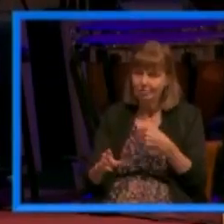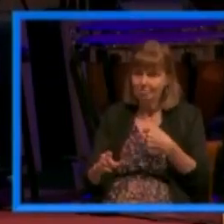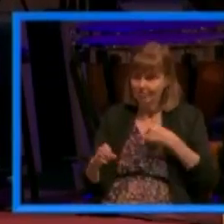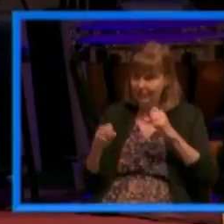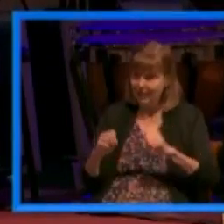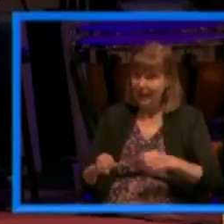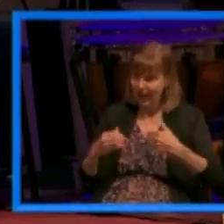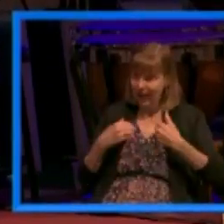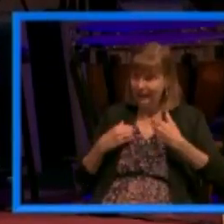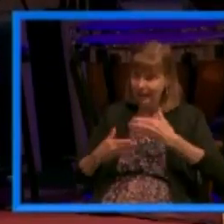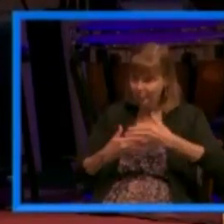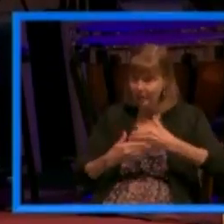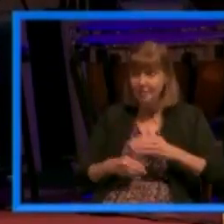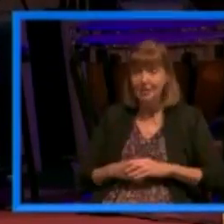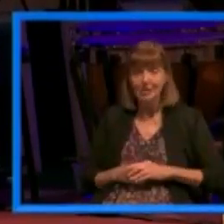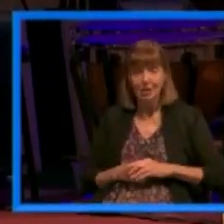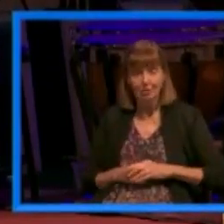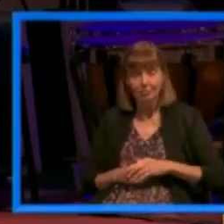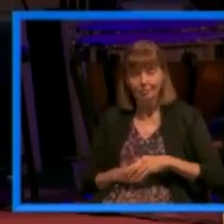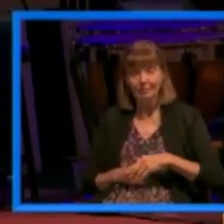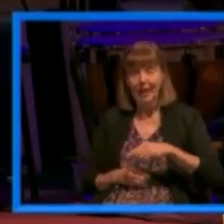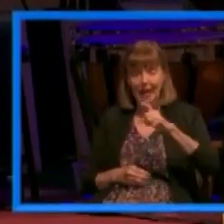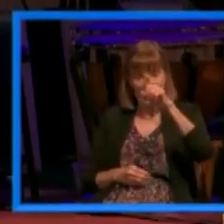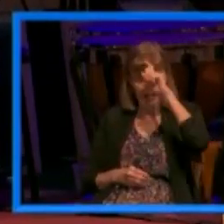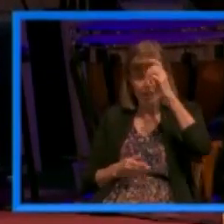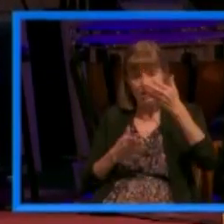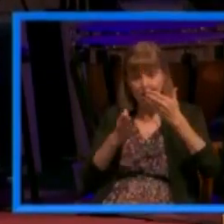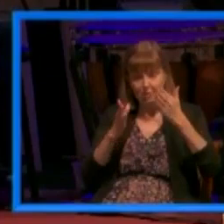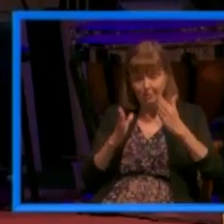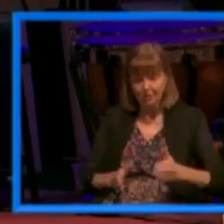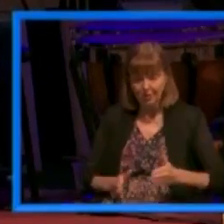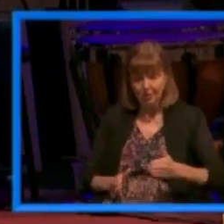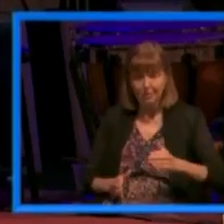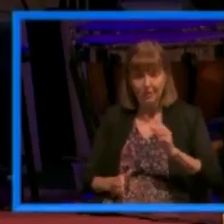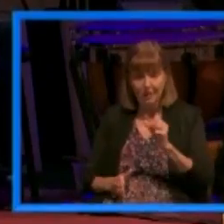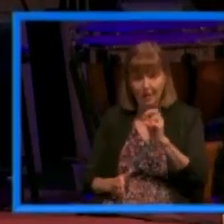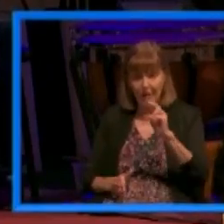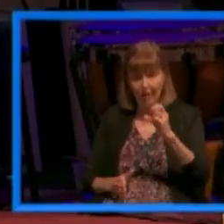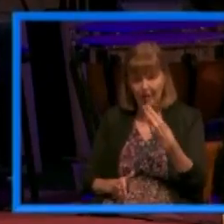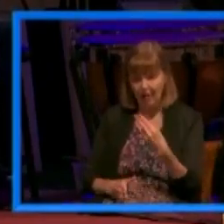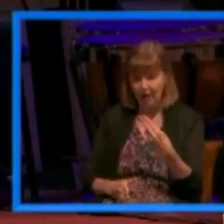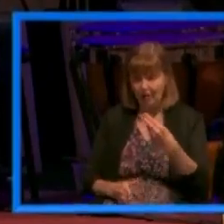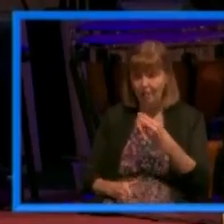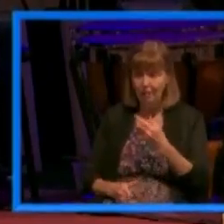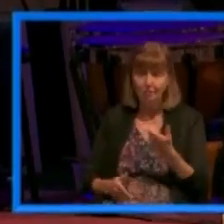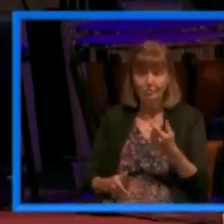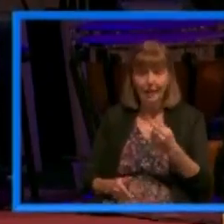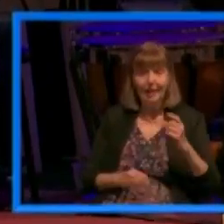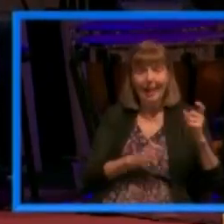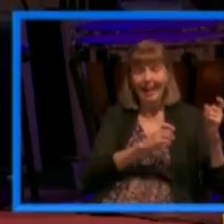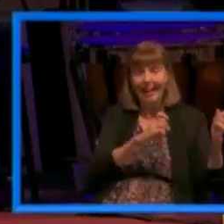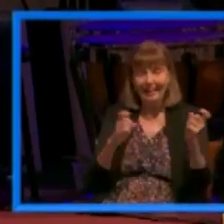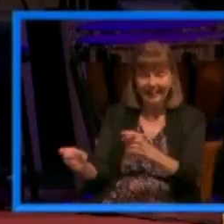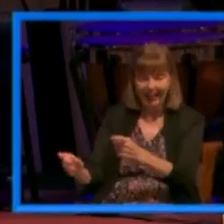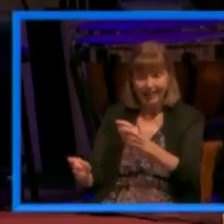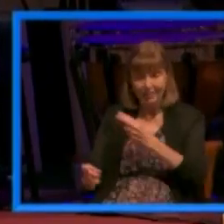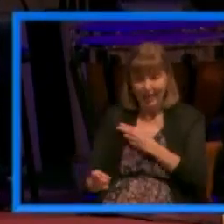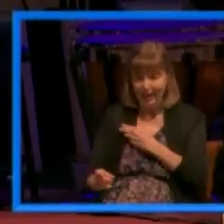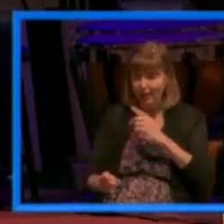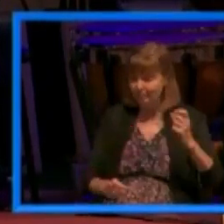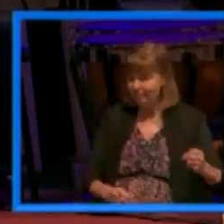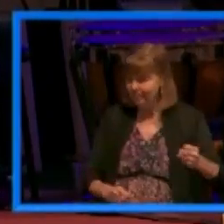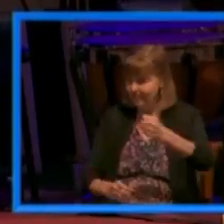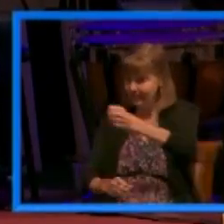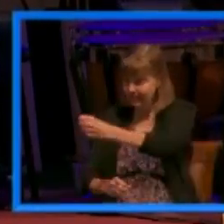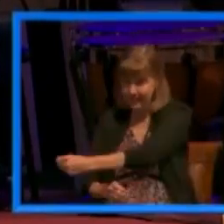servant, and gave her to Abram, her husband, as a wife. Now she has been promised a child over and